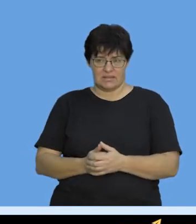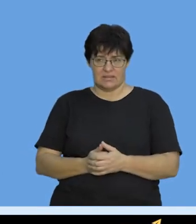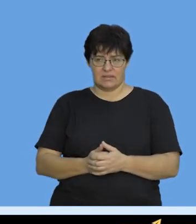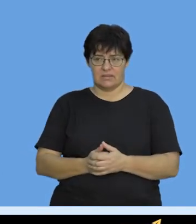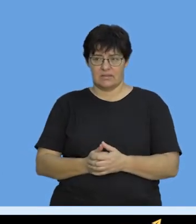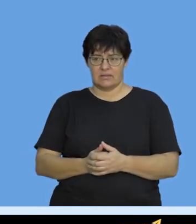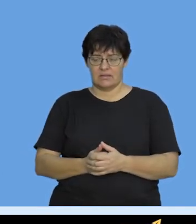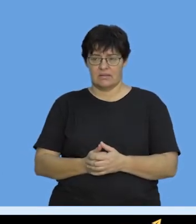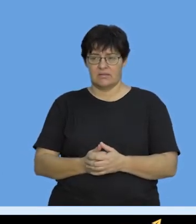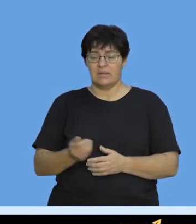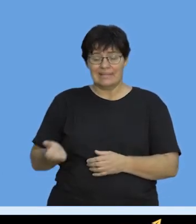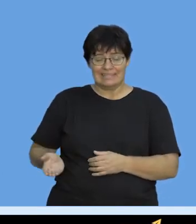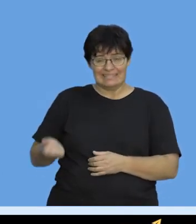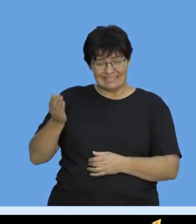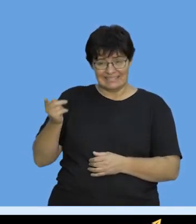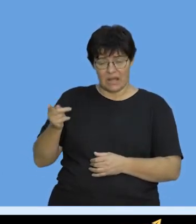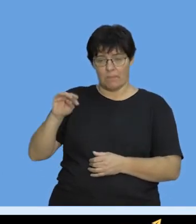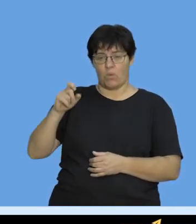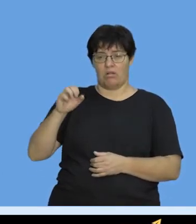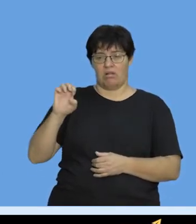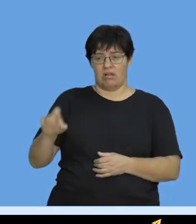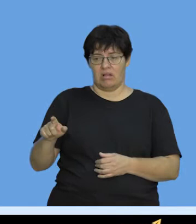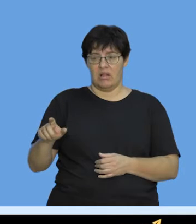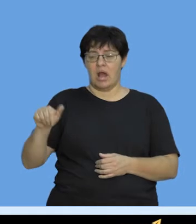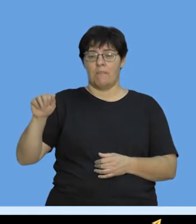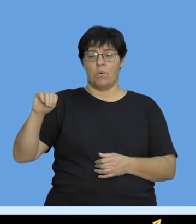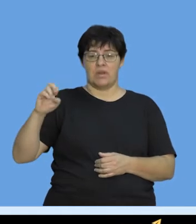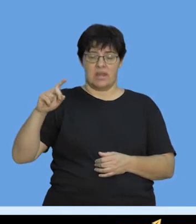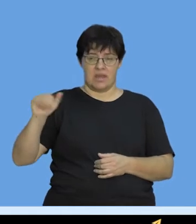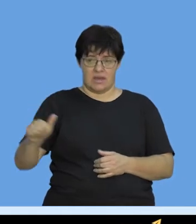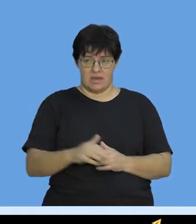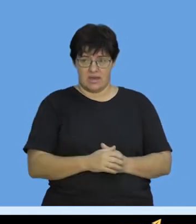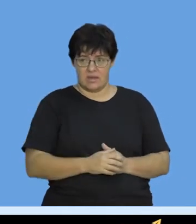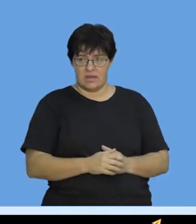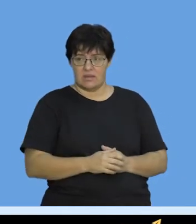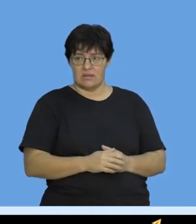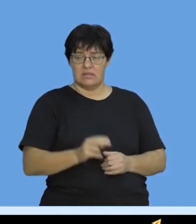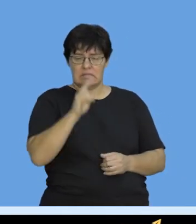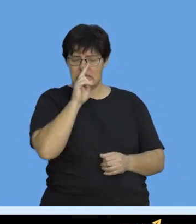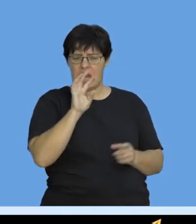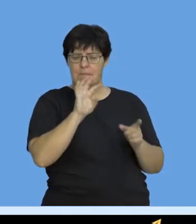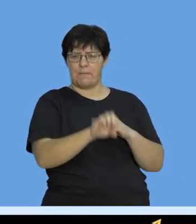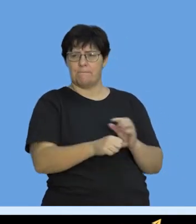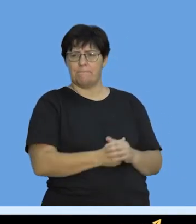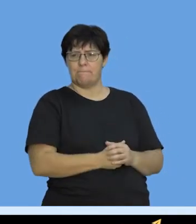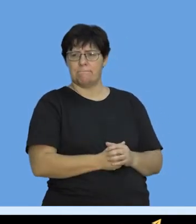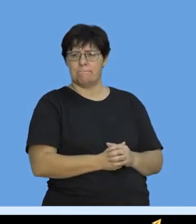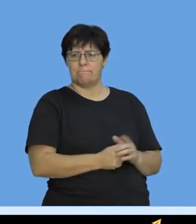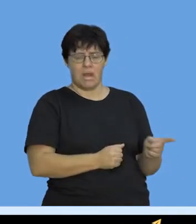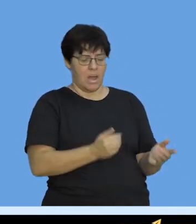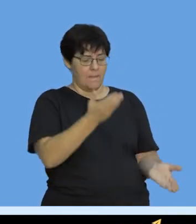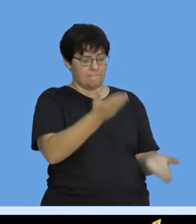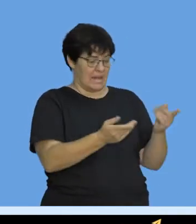need to increase the number of moles of ammonia, okay? Immediately we do that, you'd realize that the nitrogen is